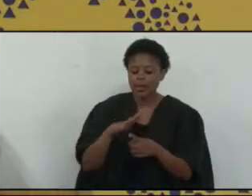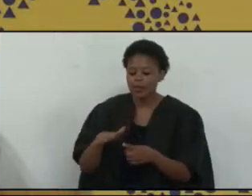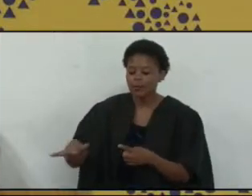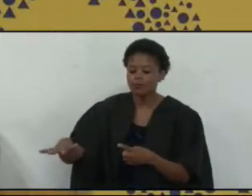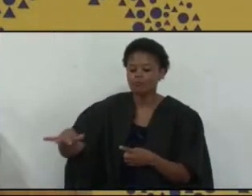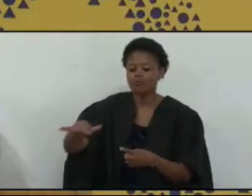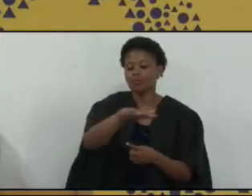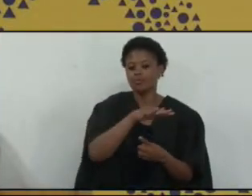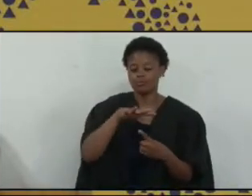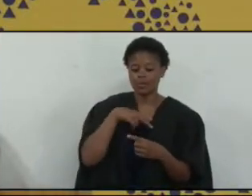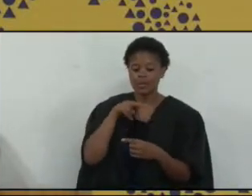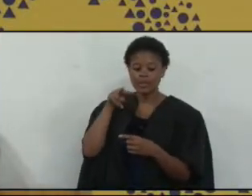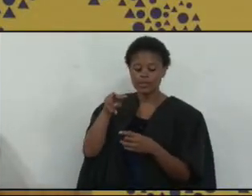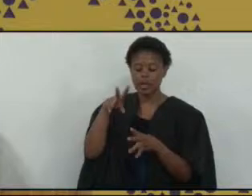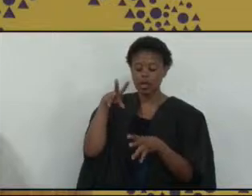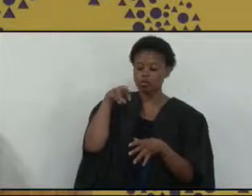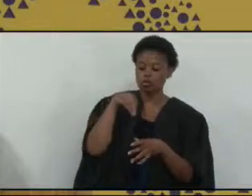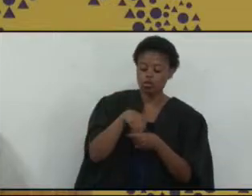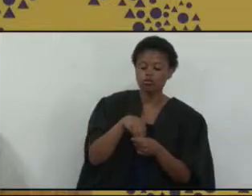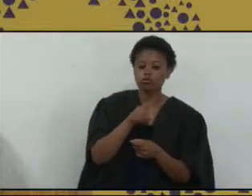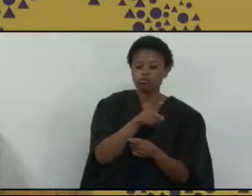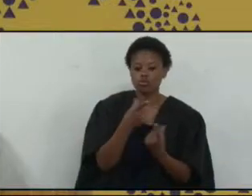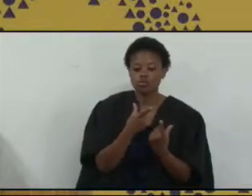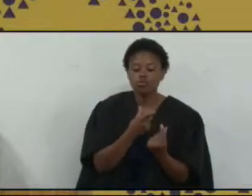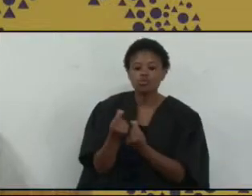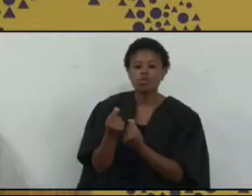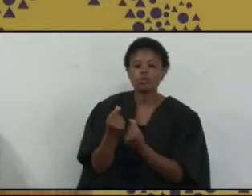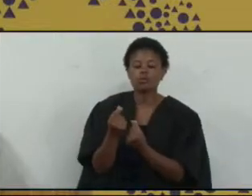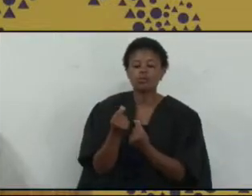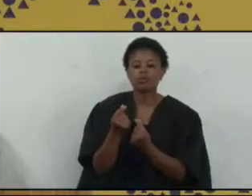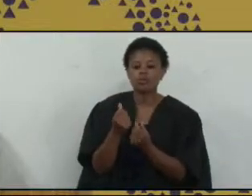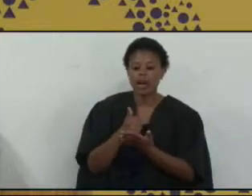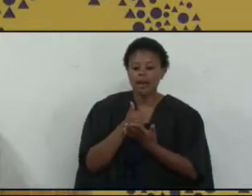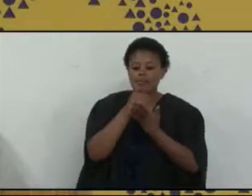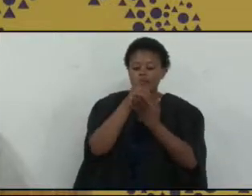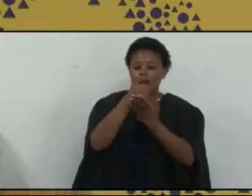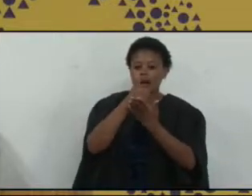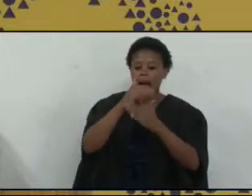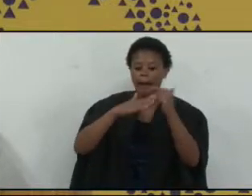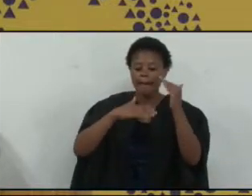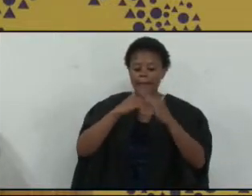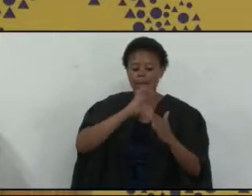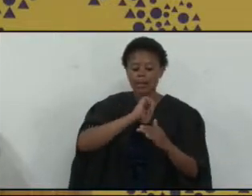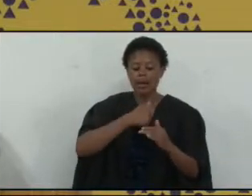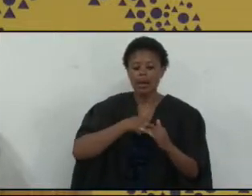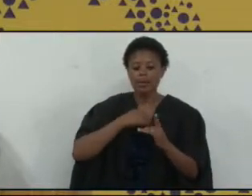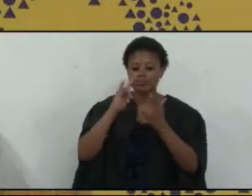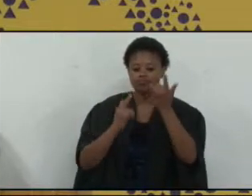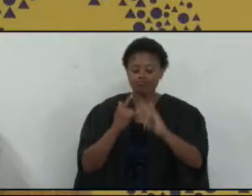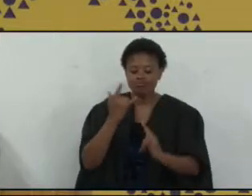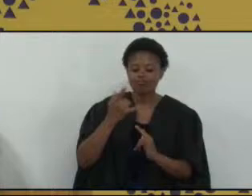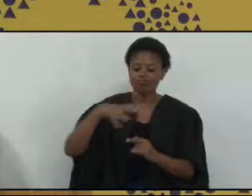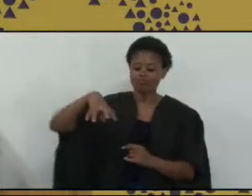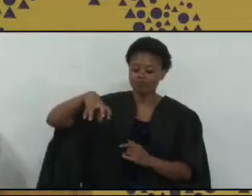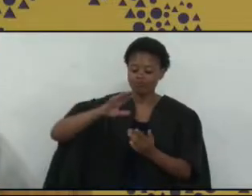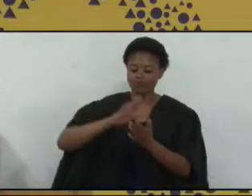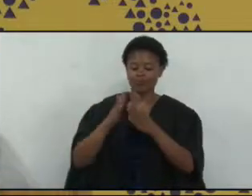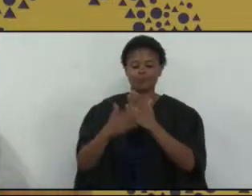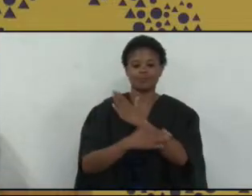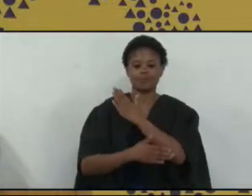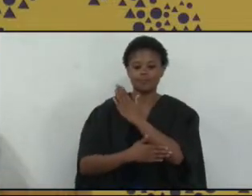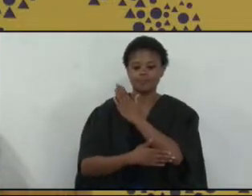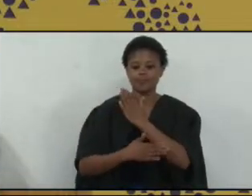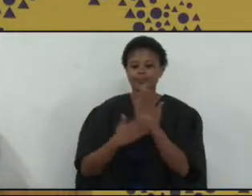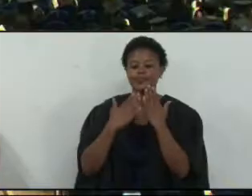to seeing the contribution you will be making to help build our city, our province, and our country. I thank you.